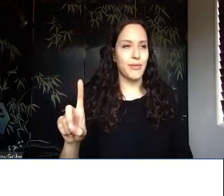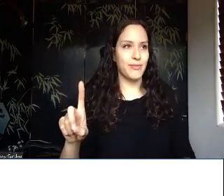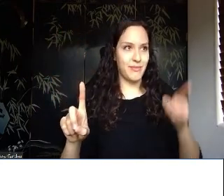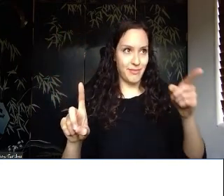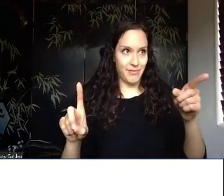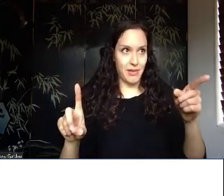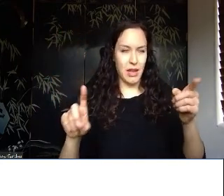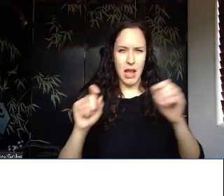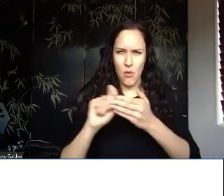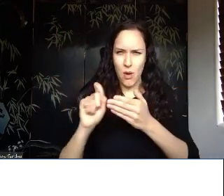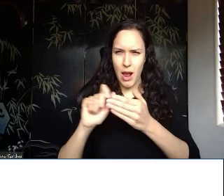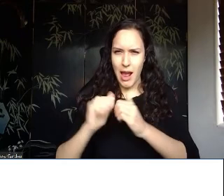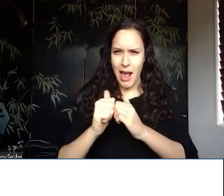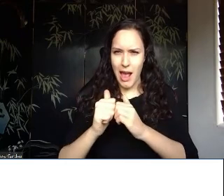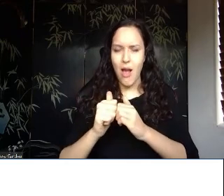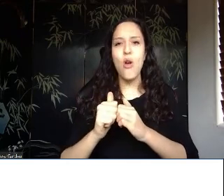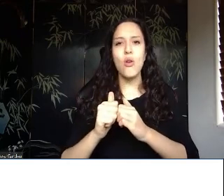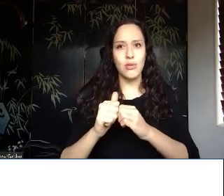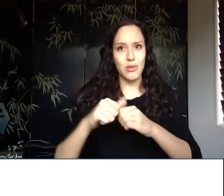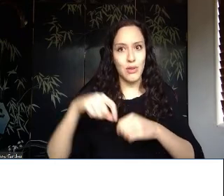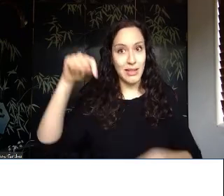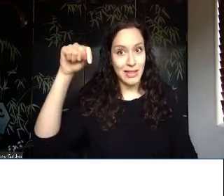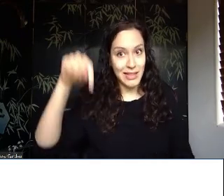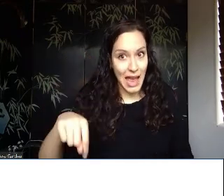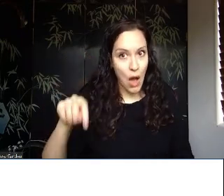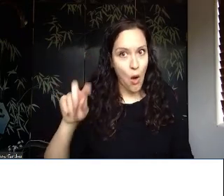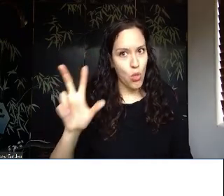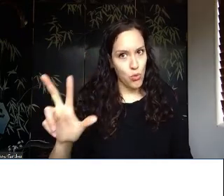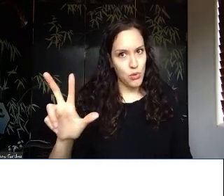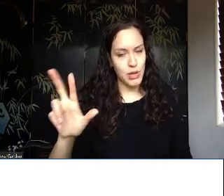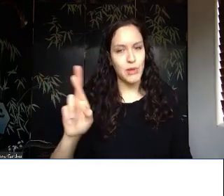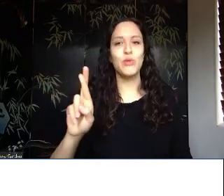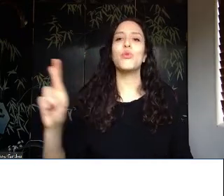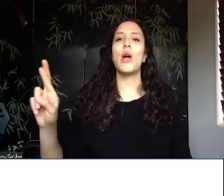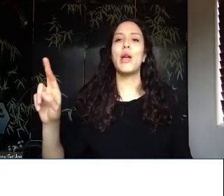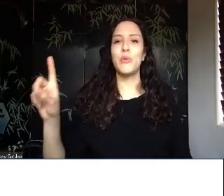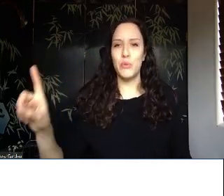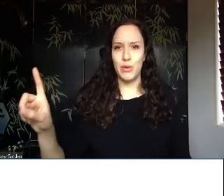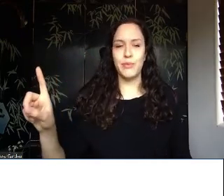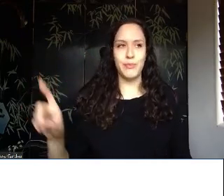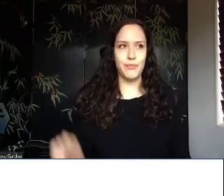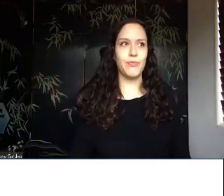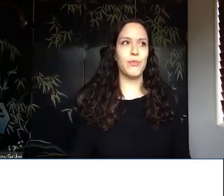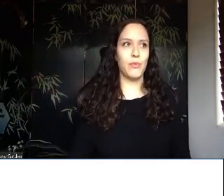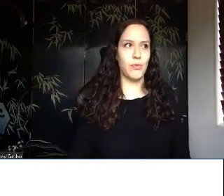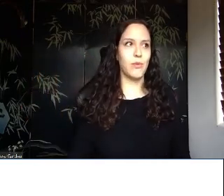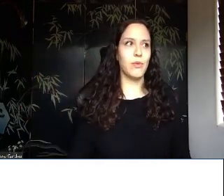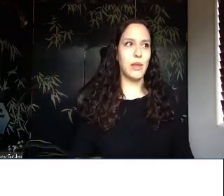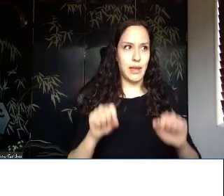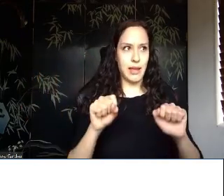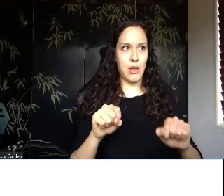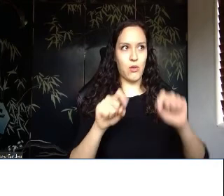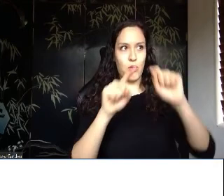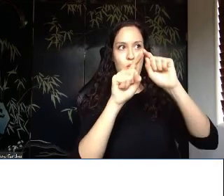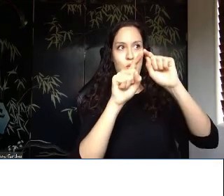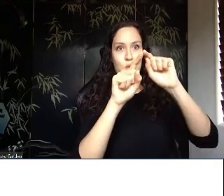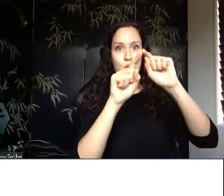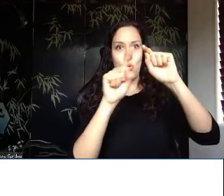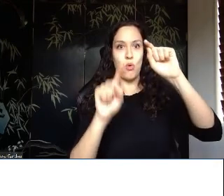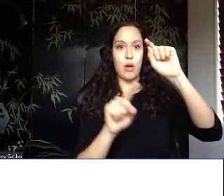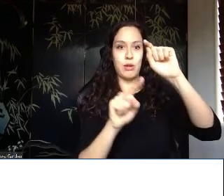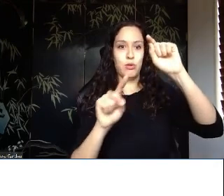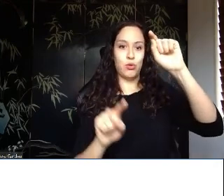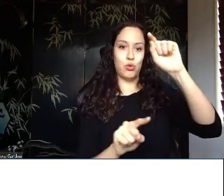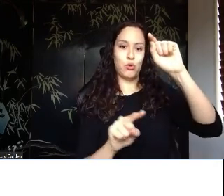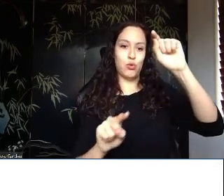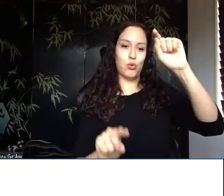Down 3 to the right 1. Okay, so 1, 2, 3. You can go that way, the hoop's on the